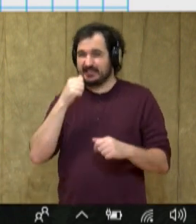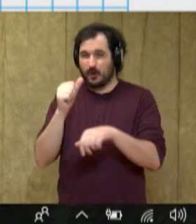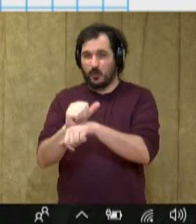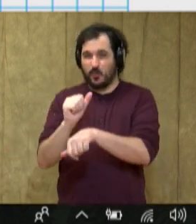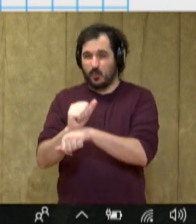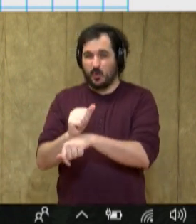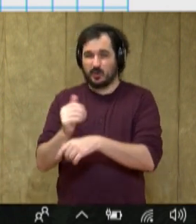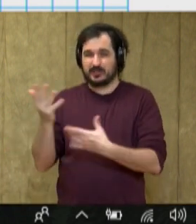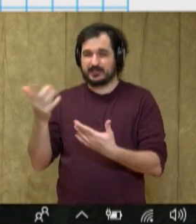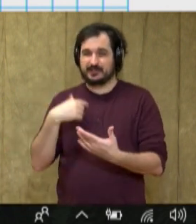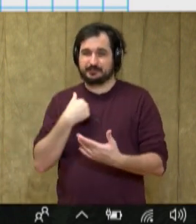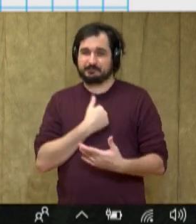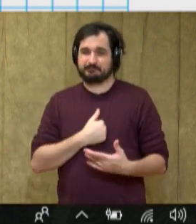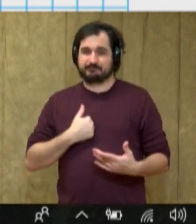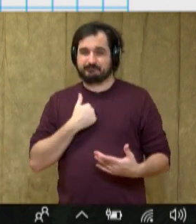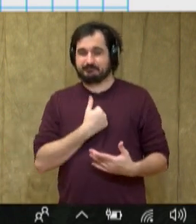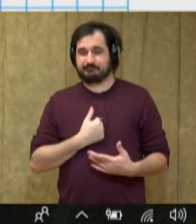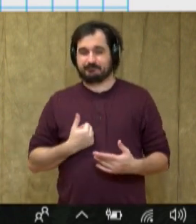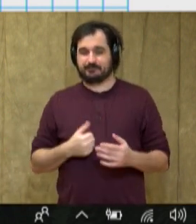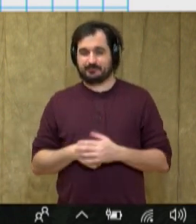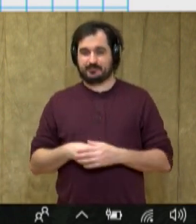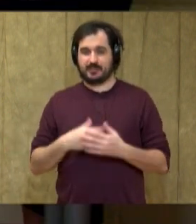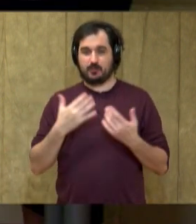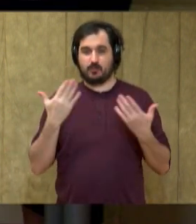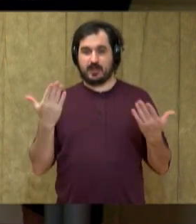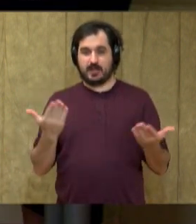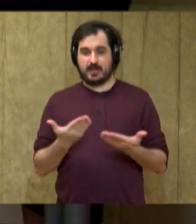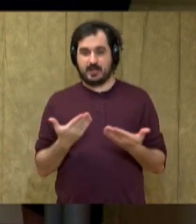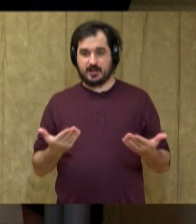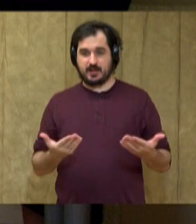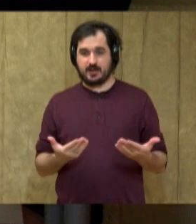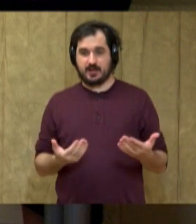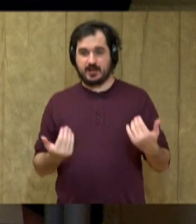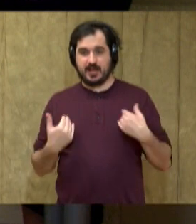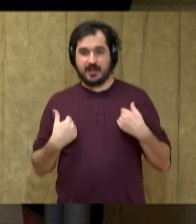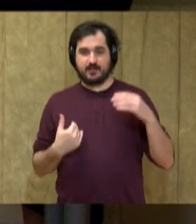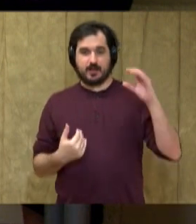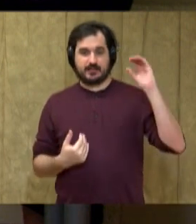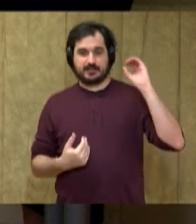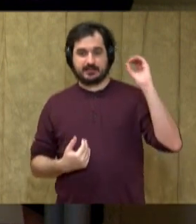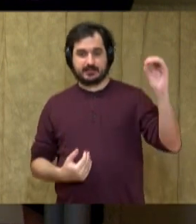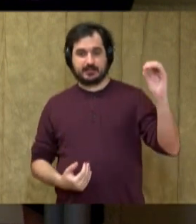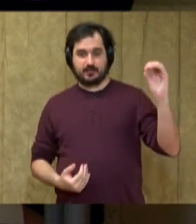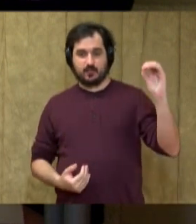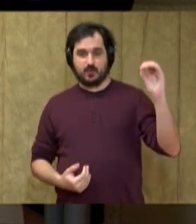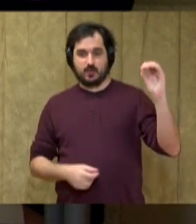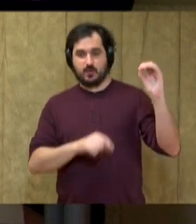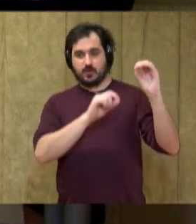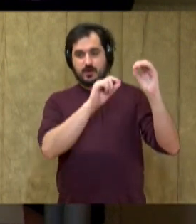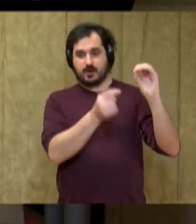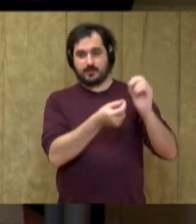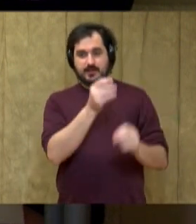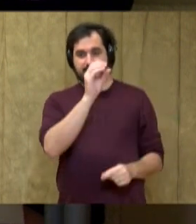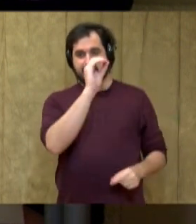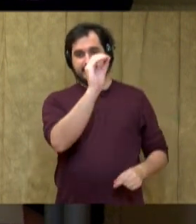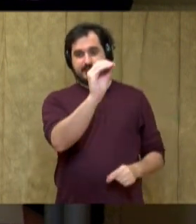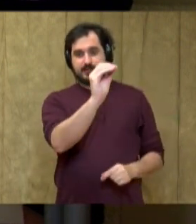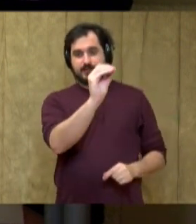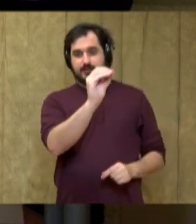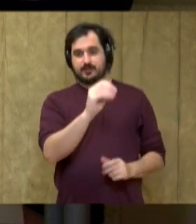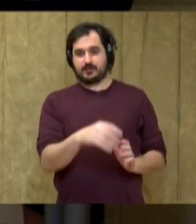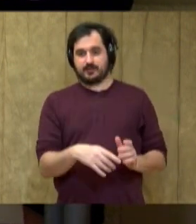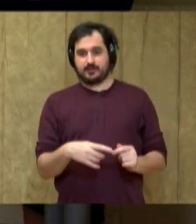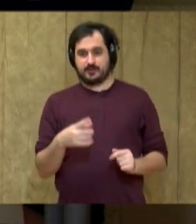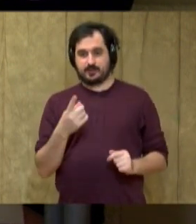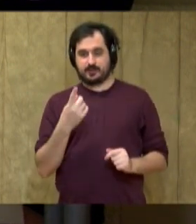now. So we're right here at the origin. So we have 0 for x, 0 for y, and